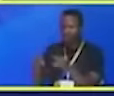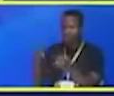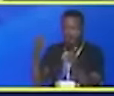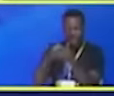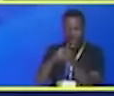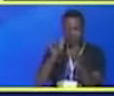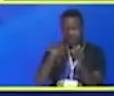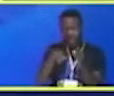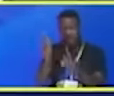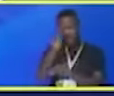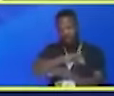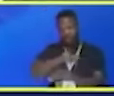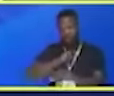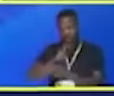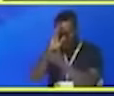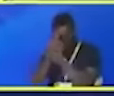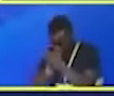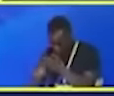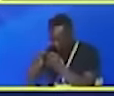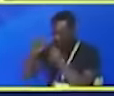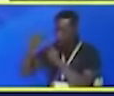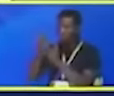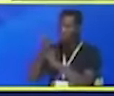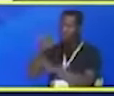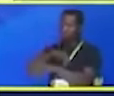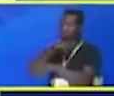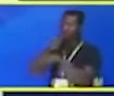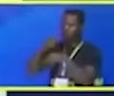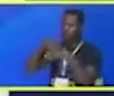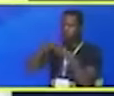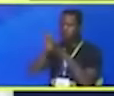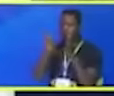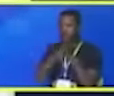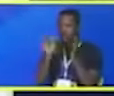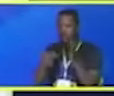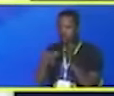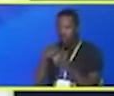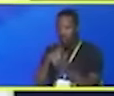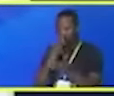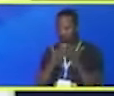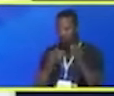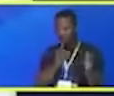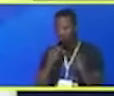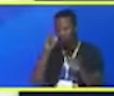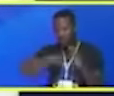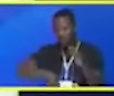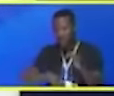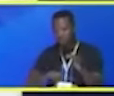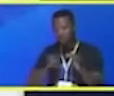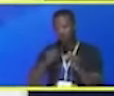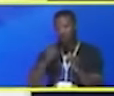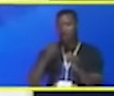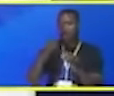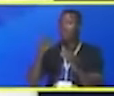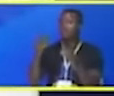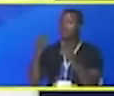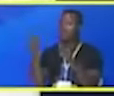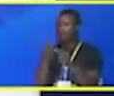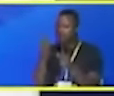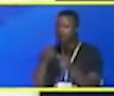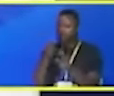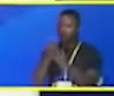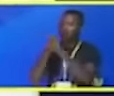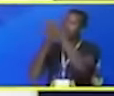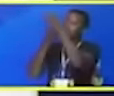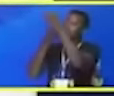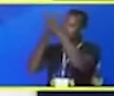day. I submit to you by the authority of scripture, there are things you cannot do except and unless you know